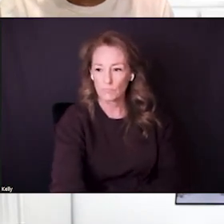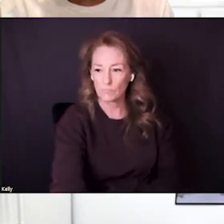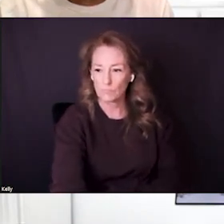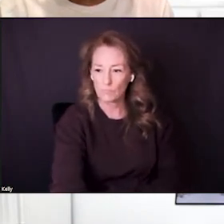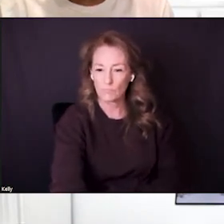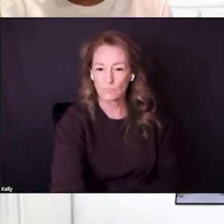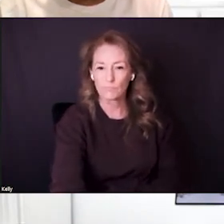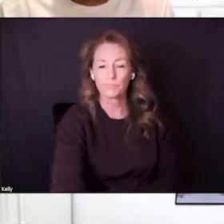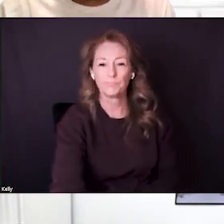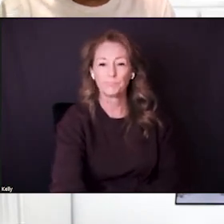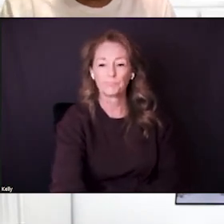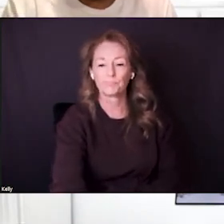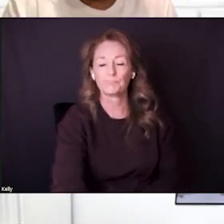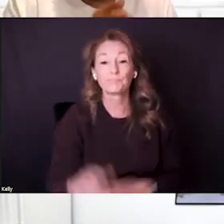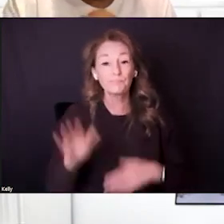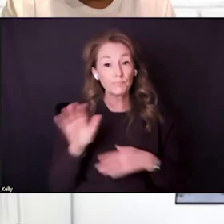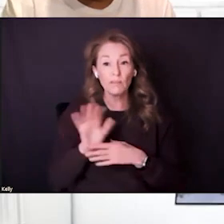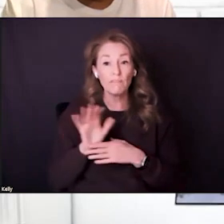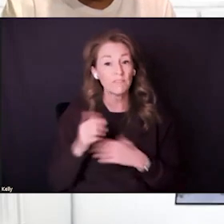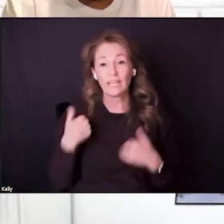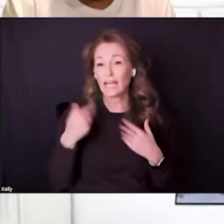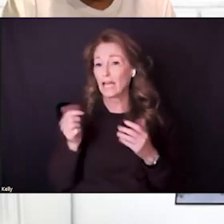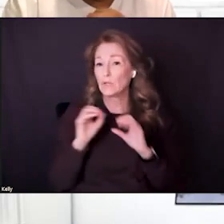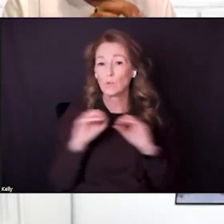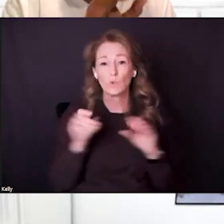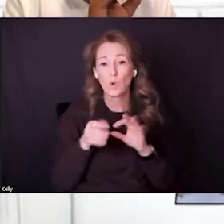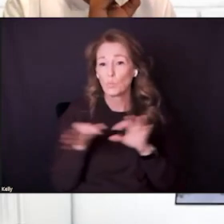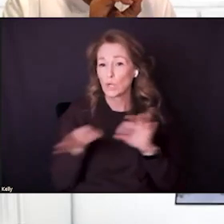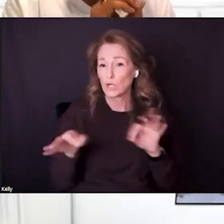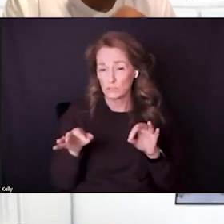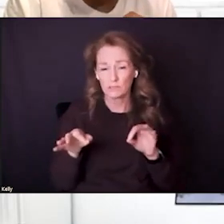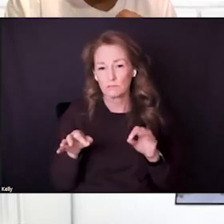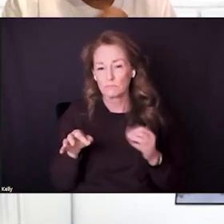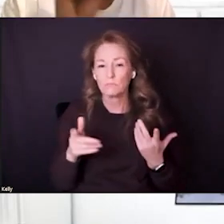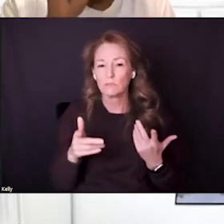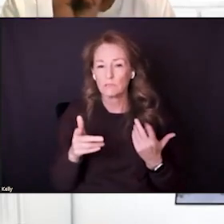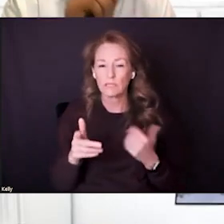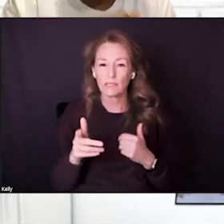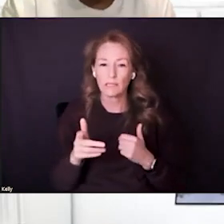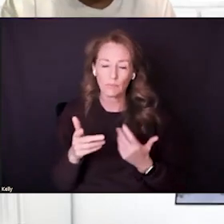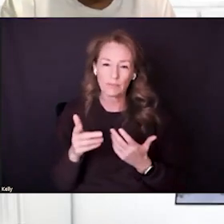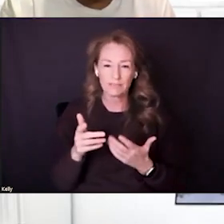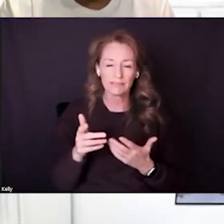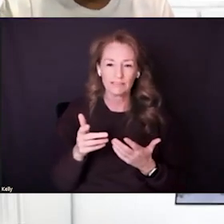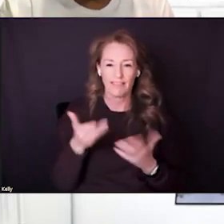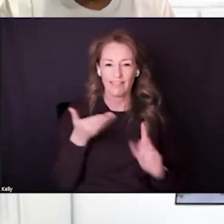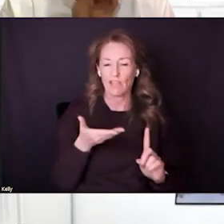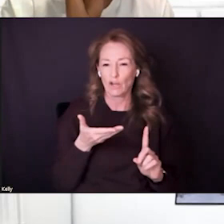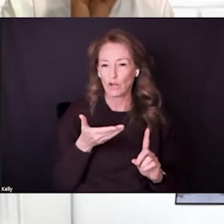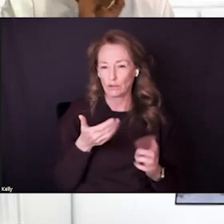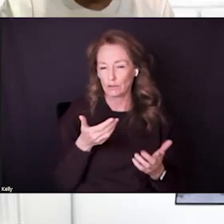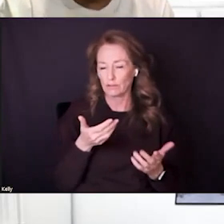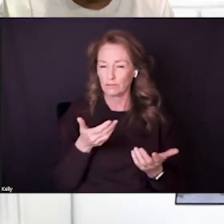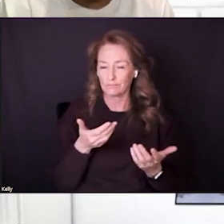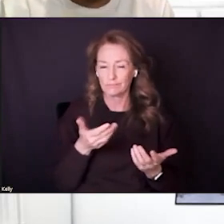Although the video did not have any words or anything attached to it, it wasn't intended to give you clues per se, but just he did a wonderful job